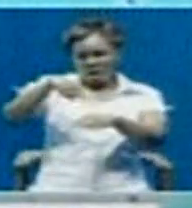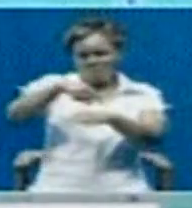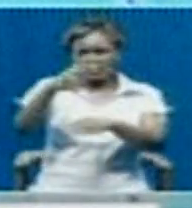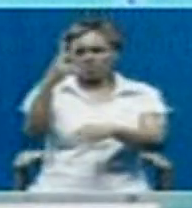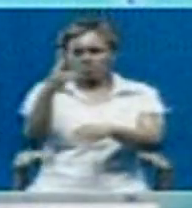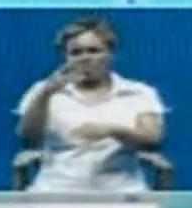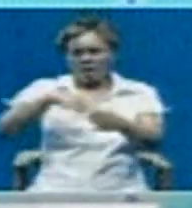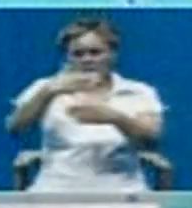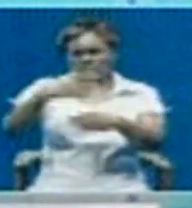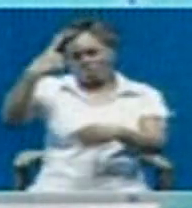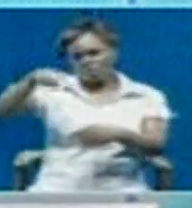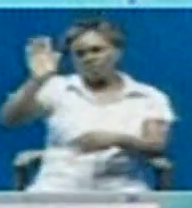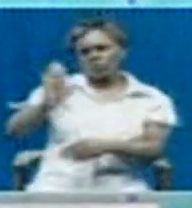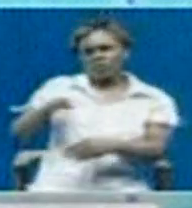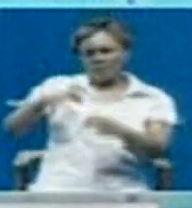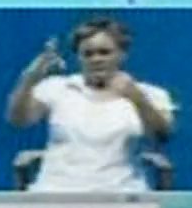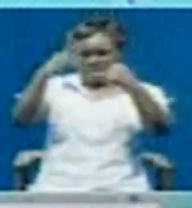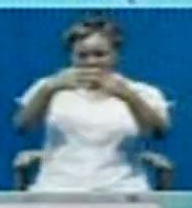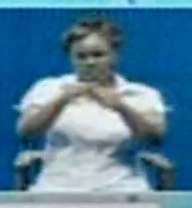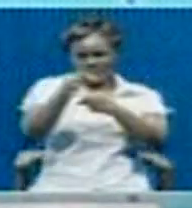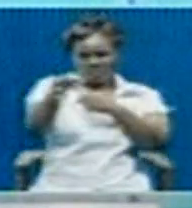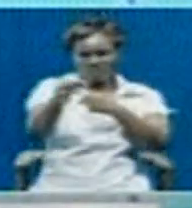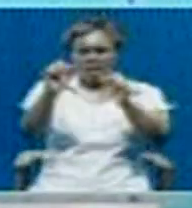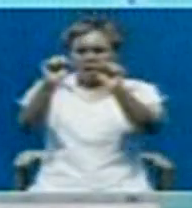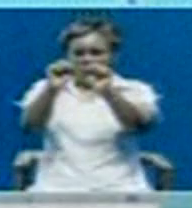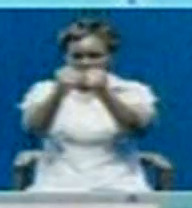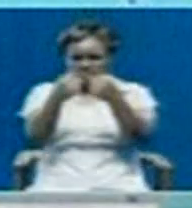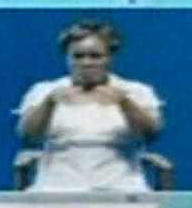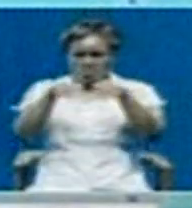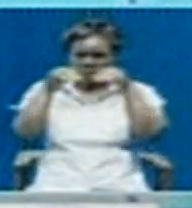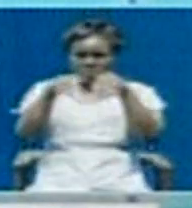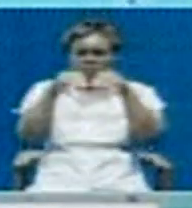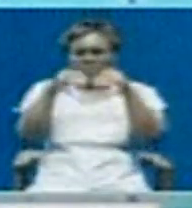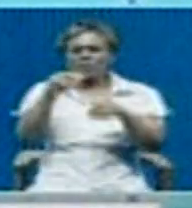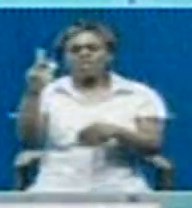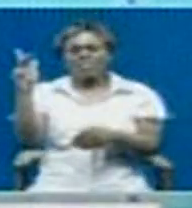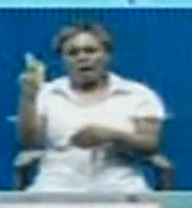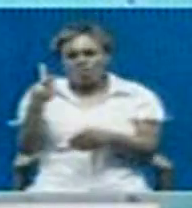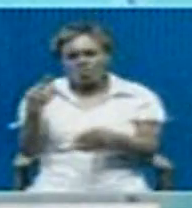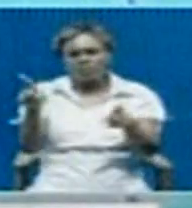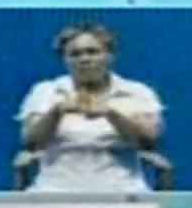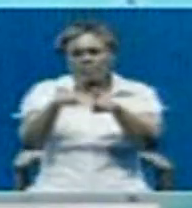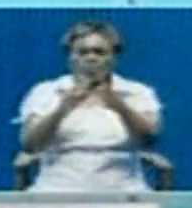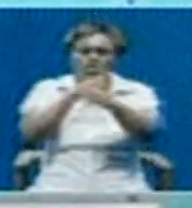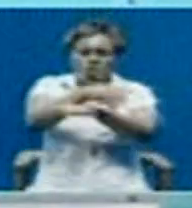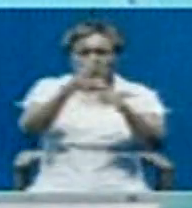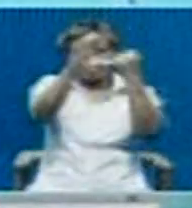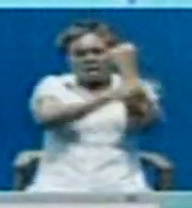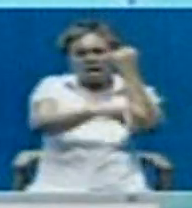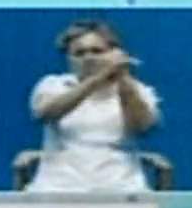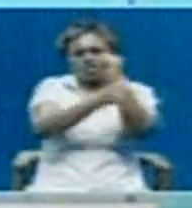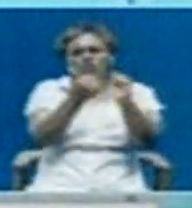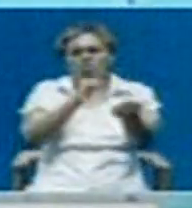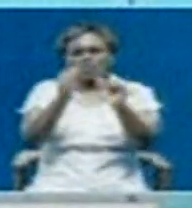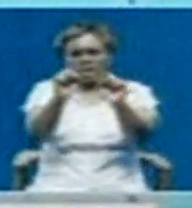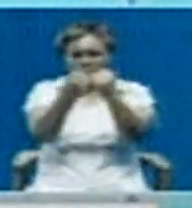after winning the women's 8-kilometer race. The event paves way for the Kapskwony and Nyahururu cross-country to